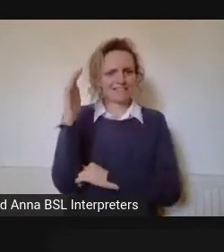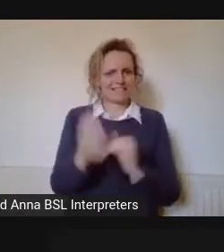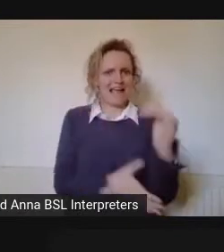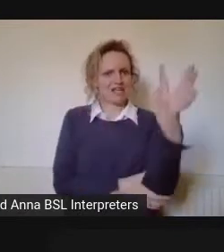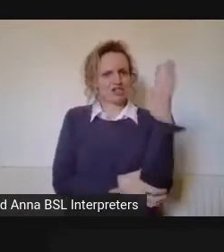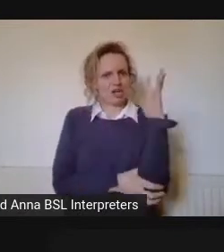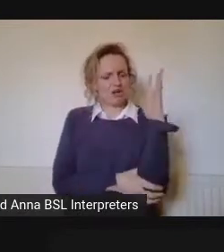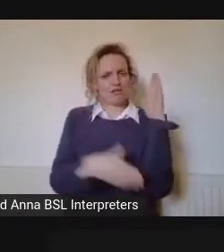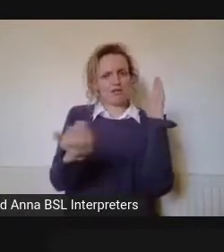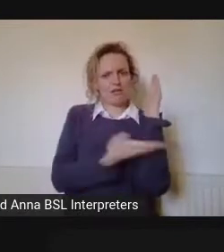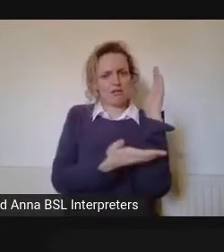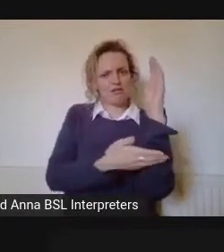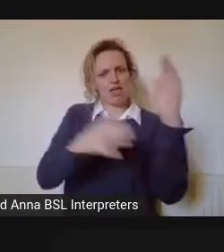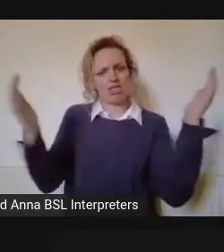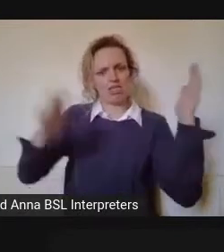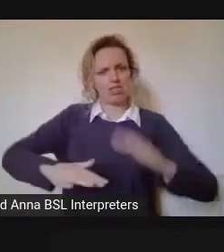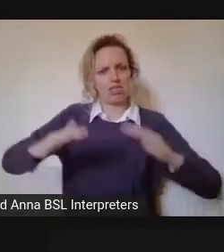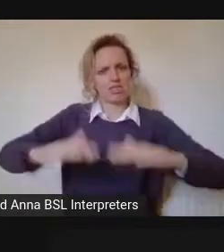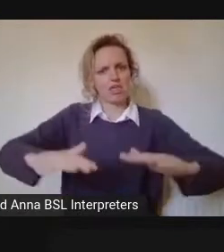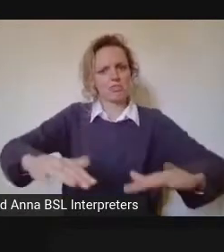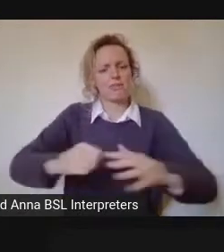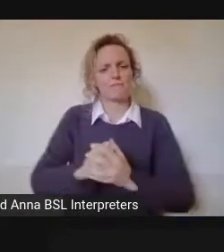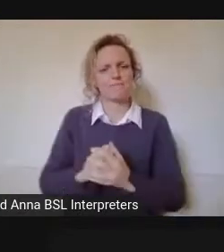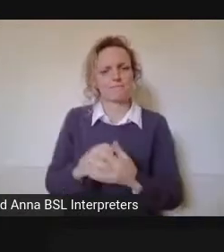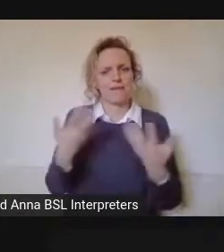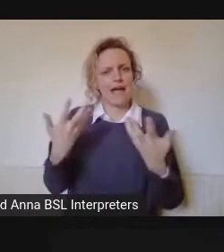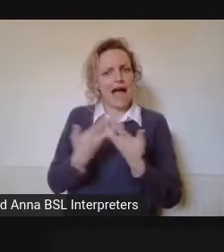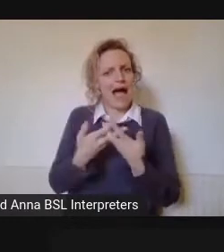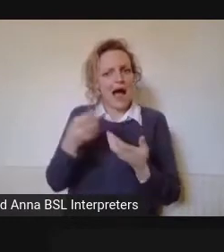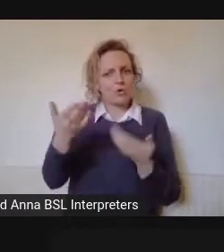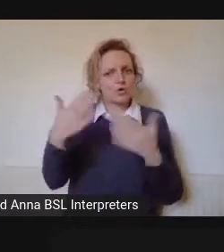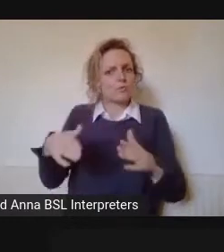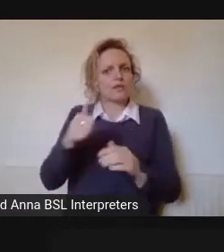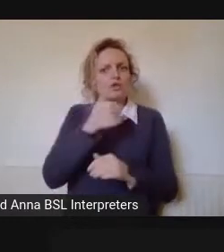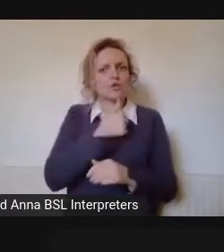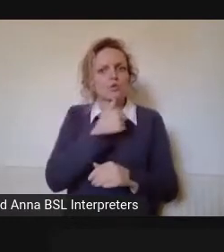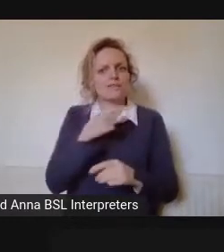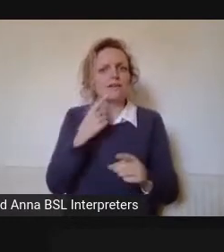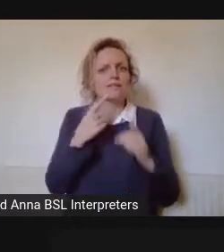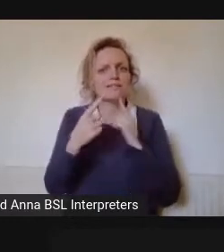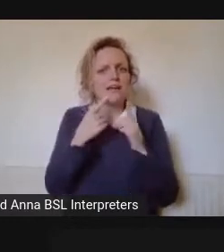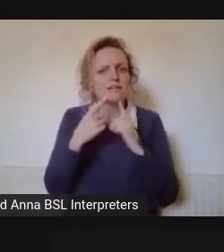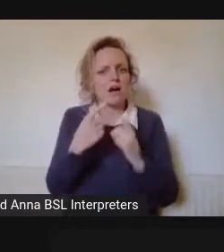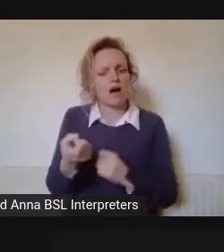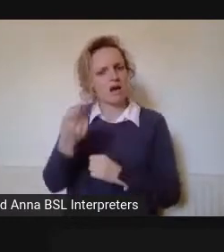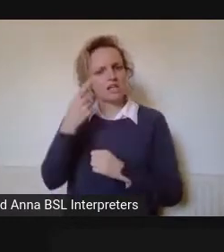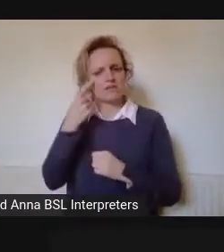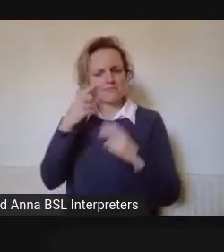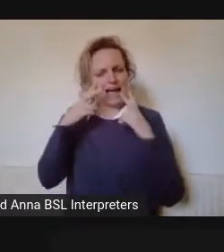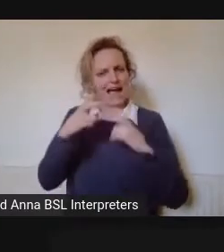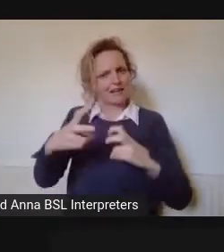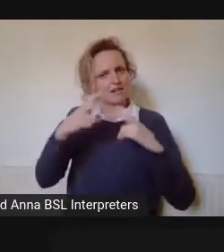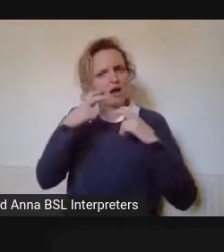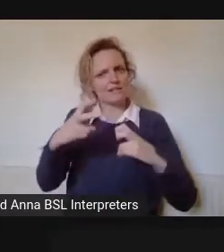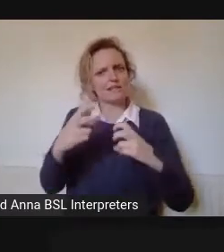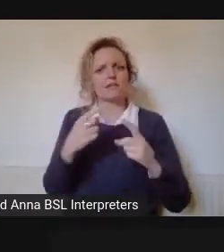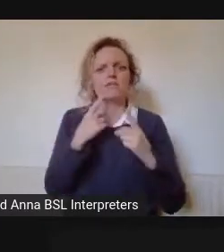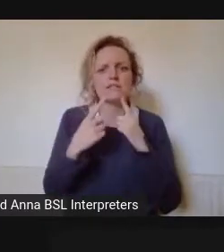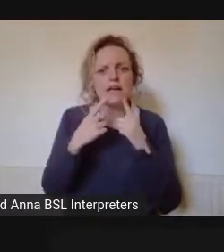of an overview of how you've been aggregating this data and looking at it? Sure.